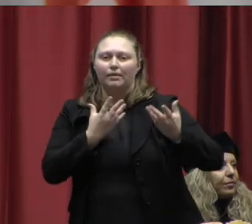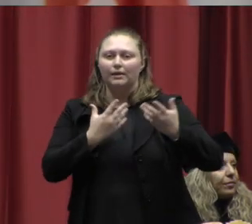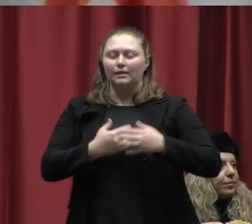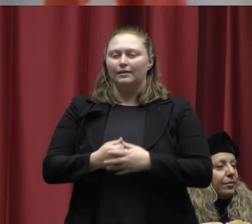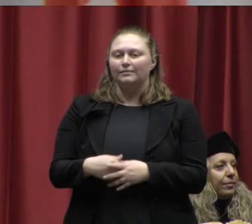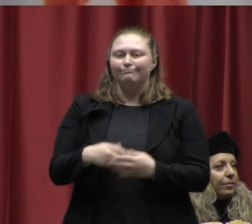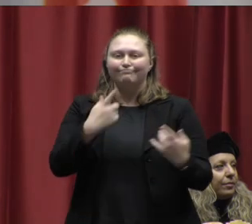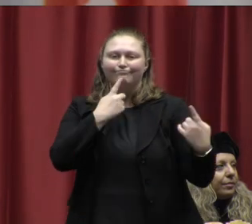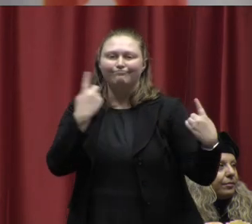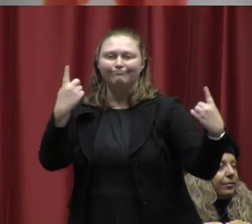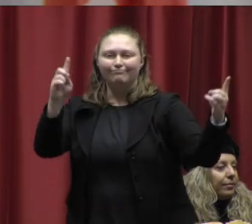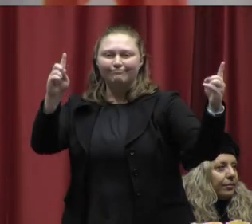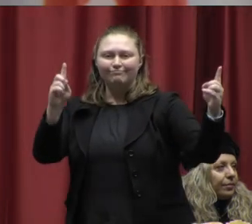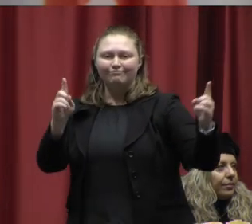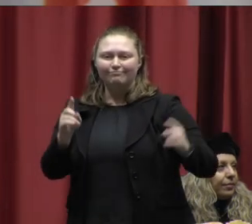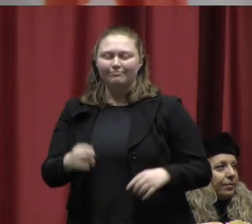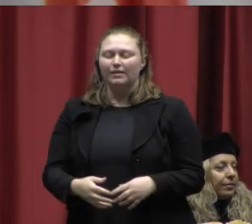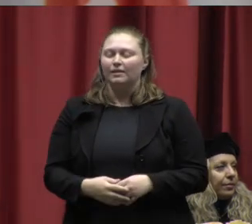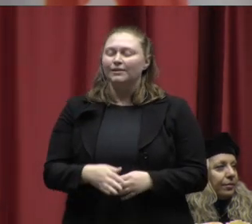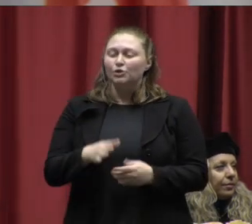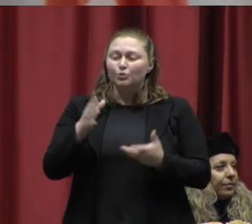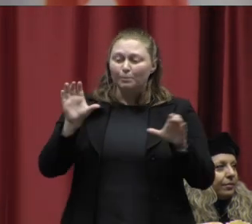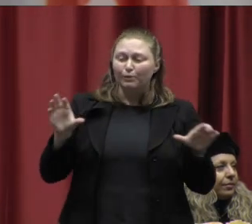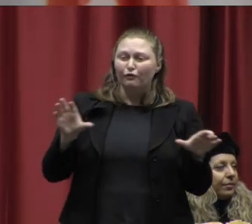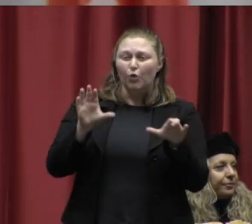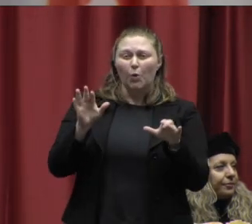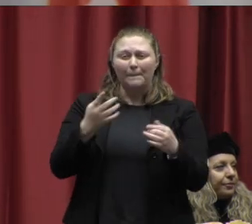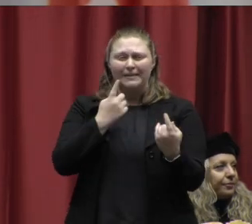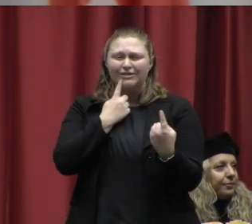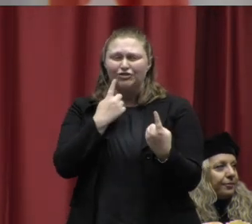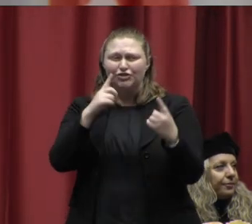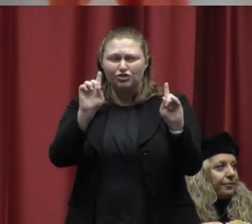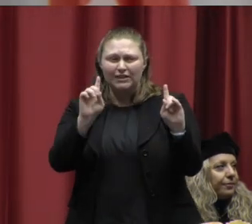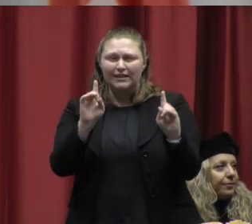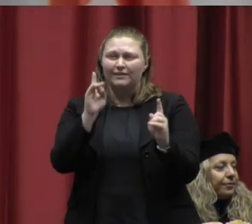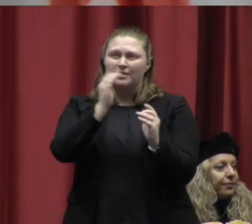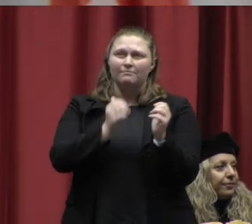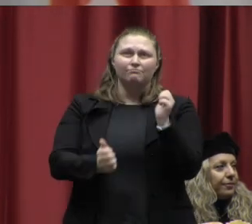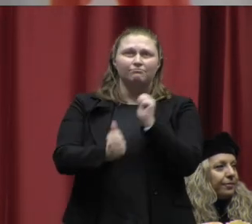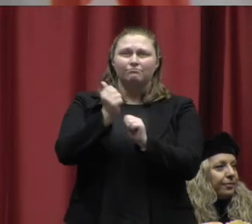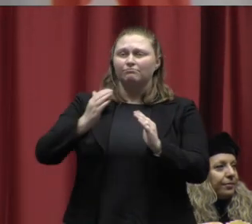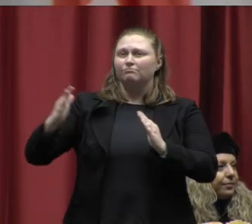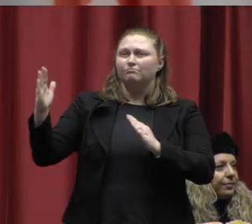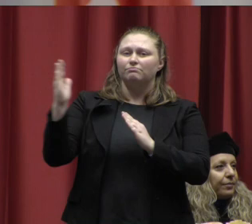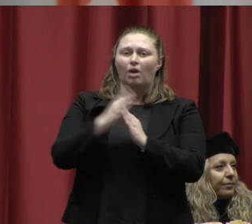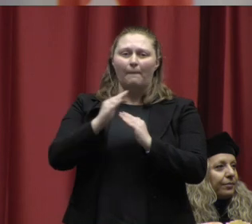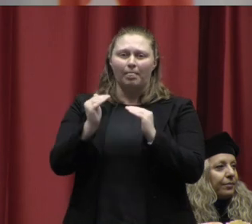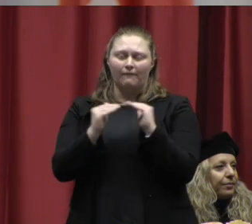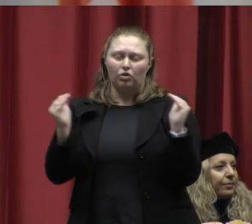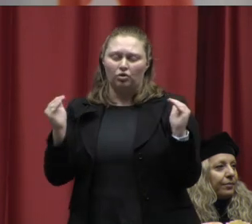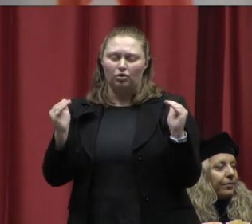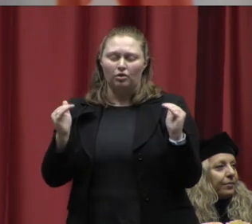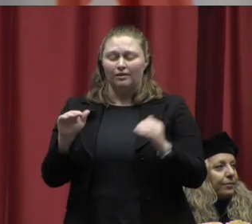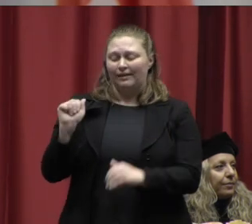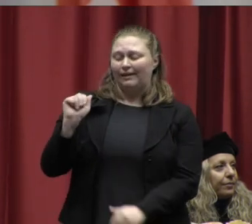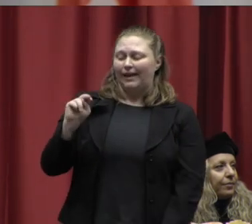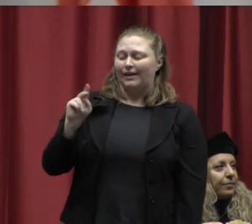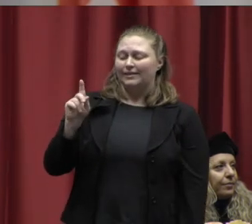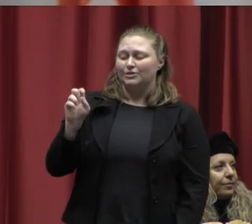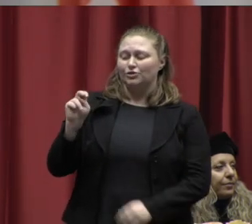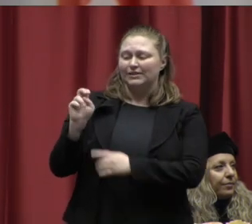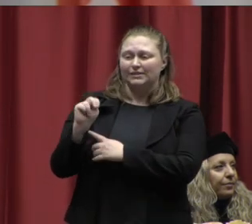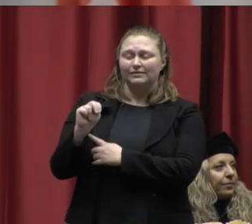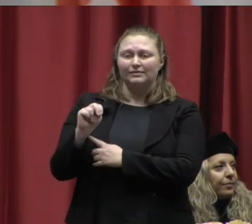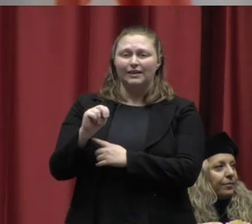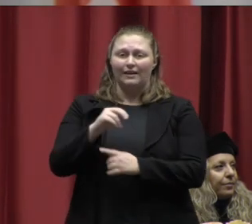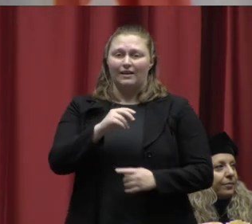excellence, to perform and achieve at the highest levels. Anderson faculty and